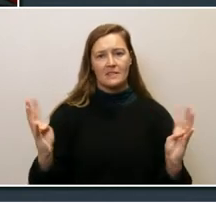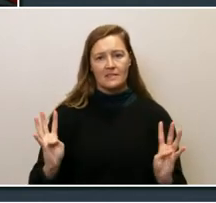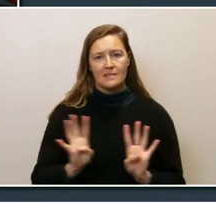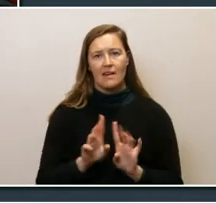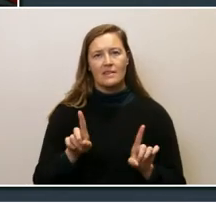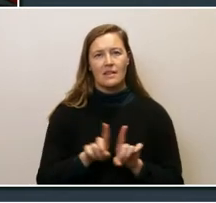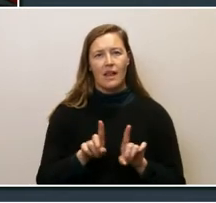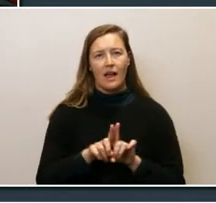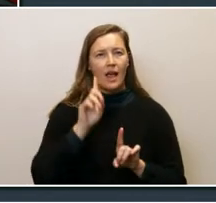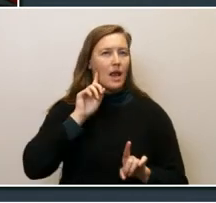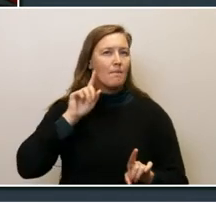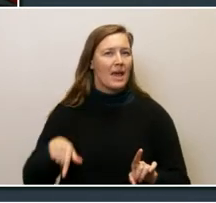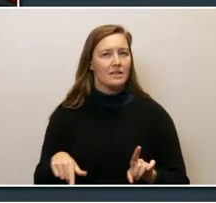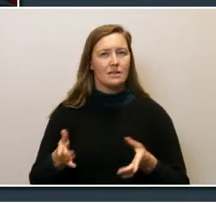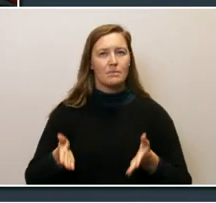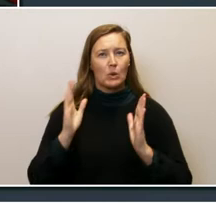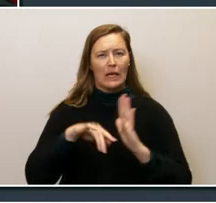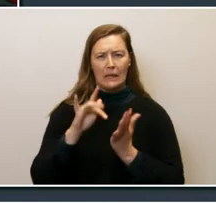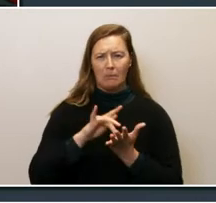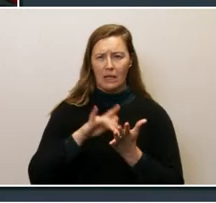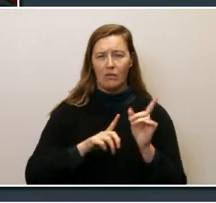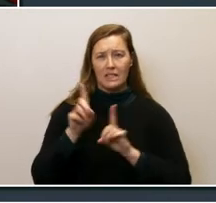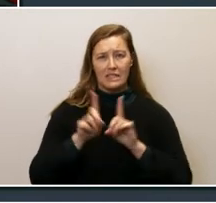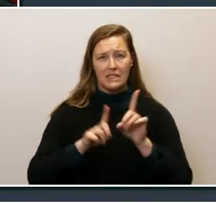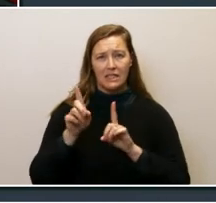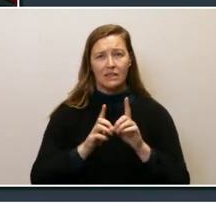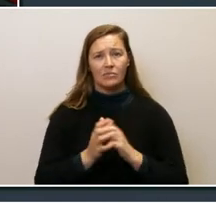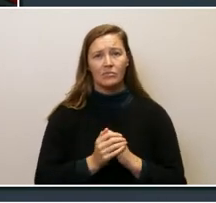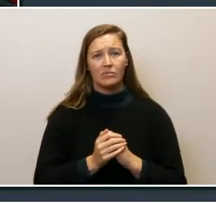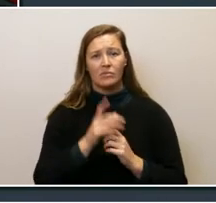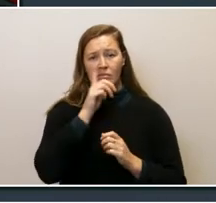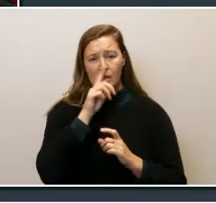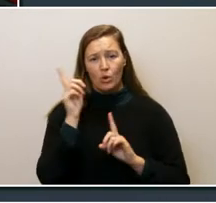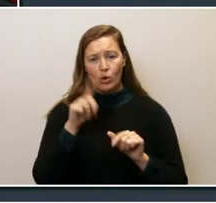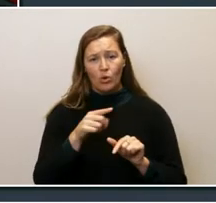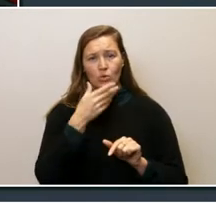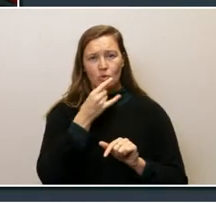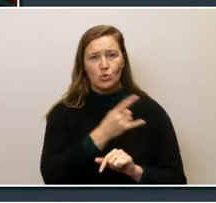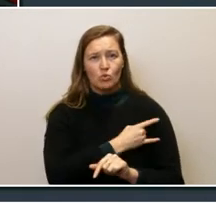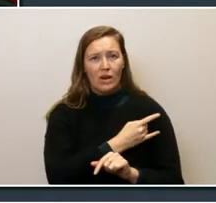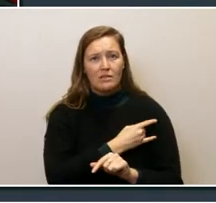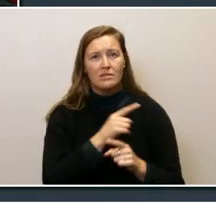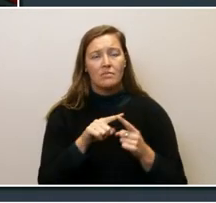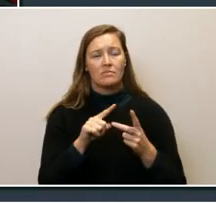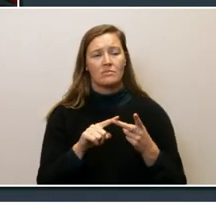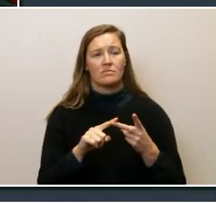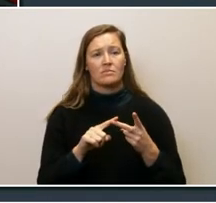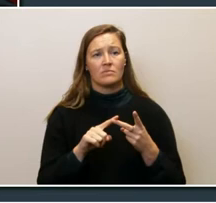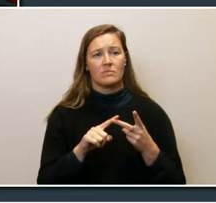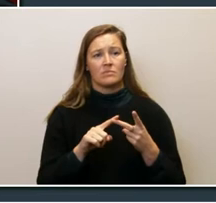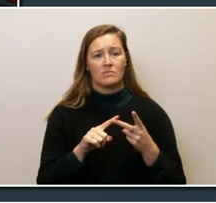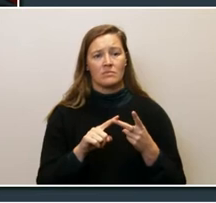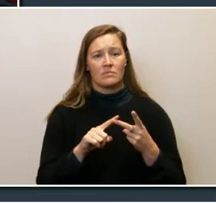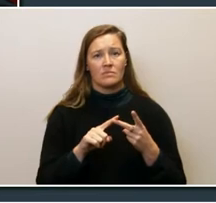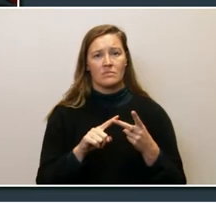an abandoned building in the middle of our city. It is where people go to take drugs. It is